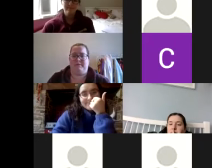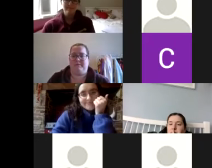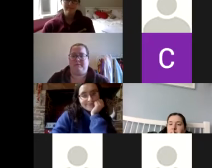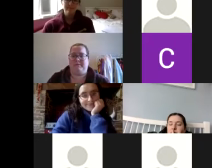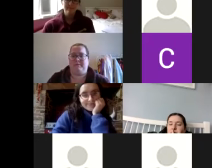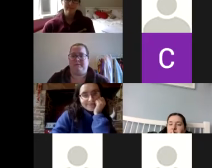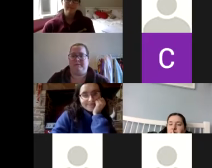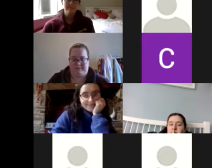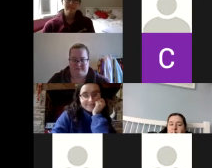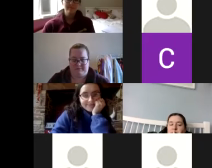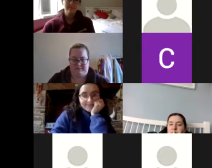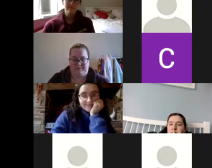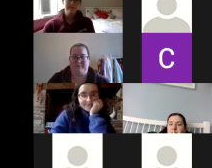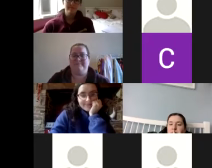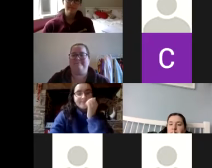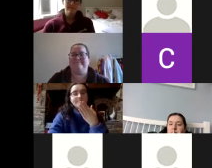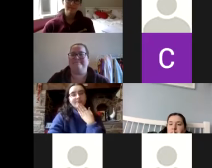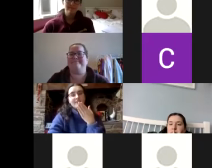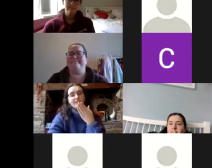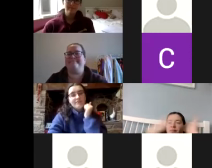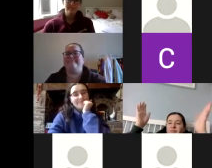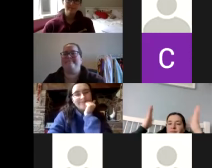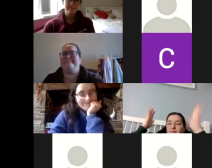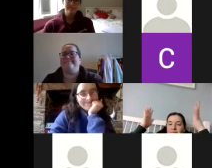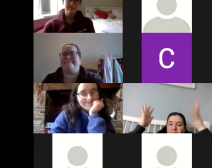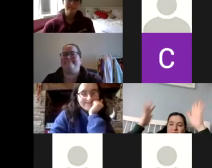And thank you very, very much for your attention.